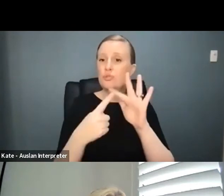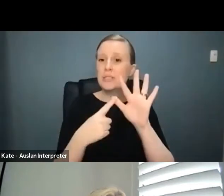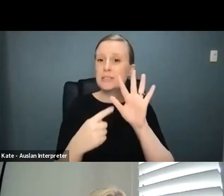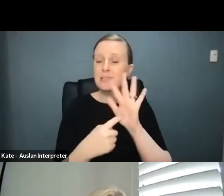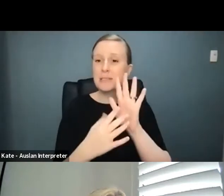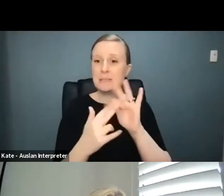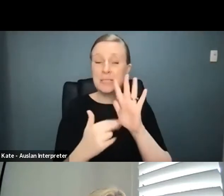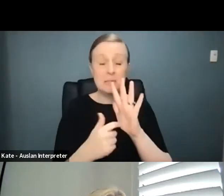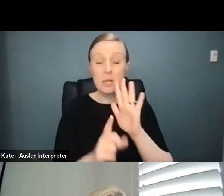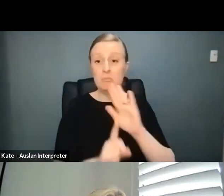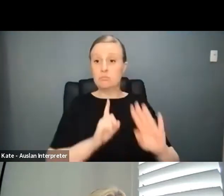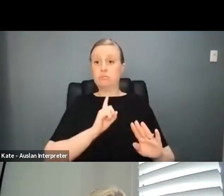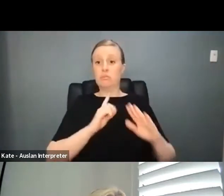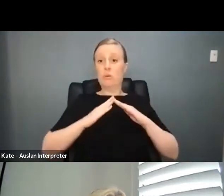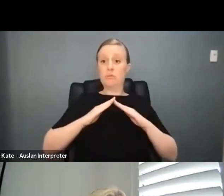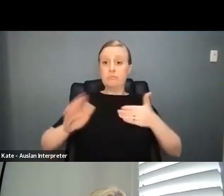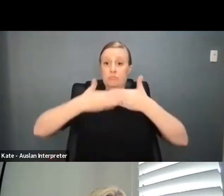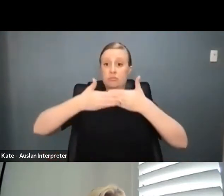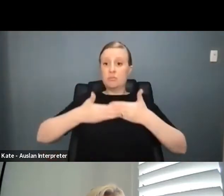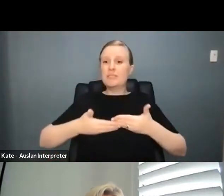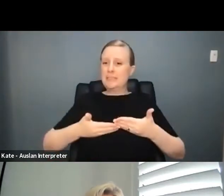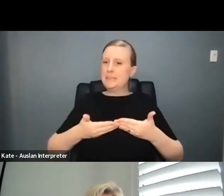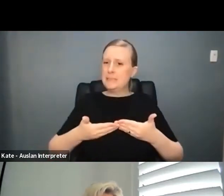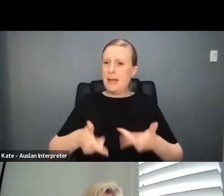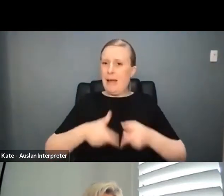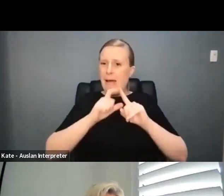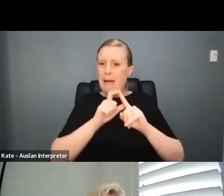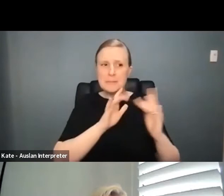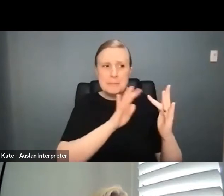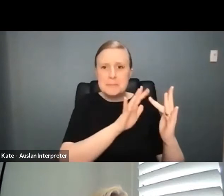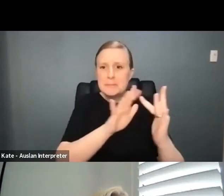Pharmacotherapy for opioids has been an interesting,